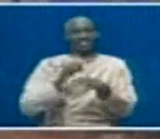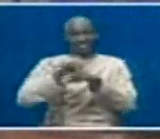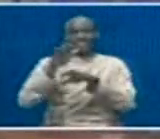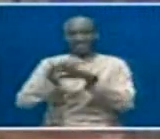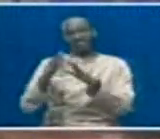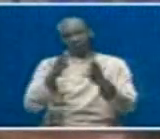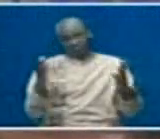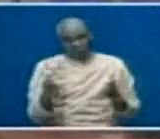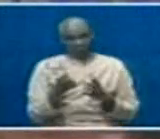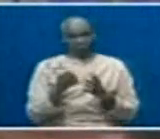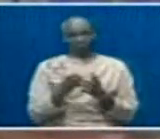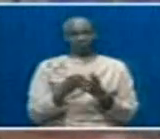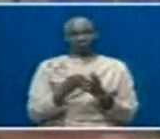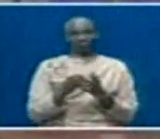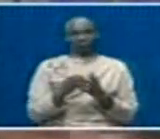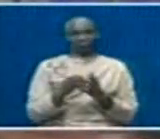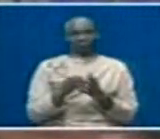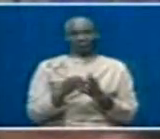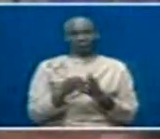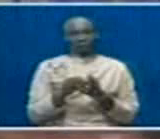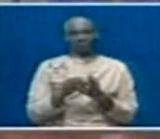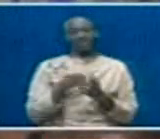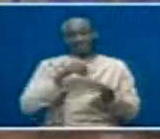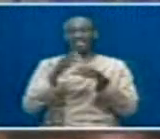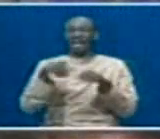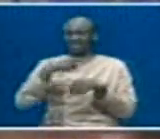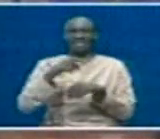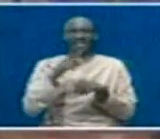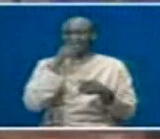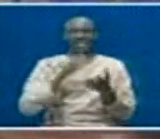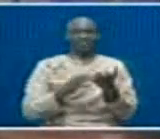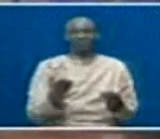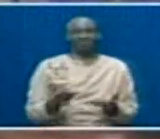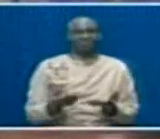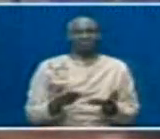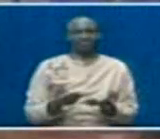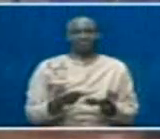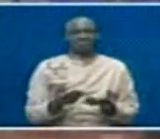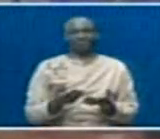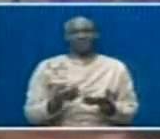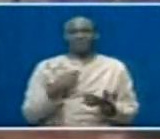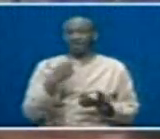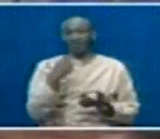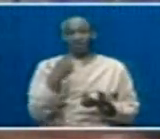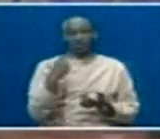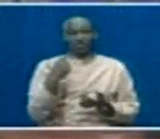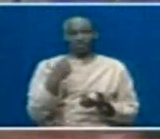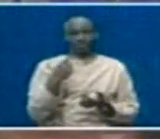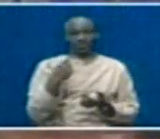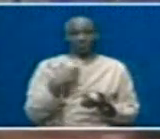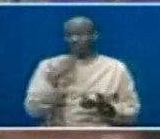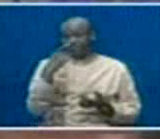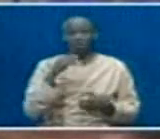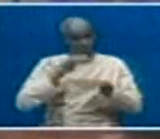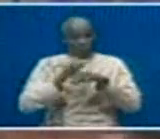all his. I used to get the letter too from Ali. And I don't know where. You know, I'm just no good at keeping